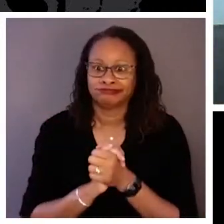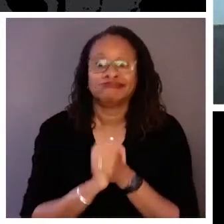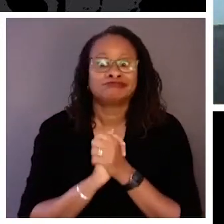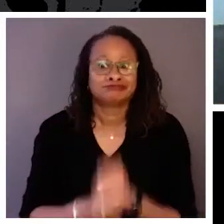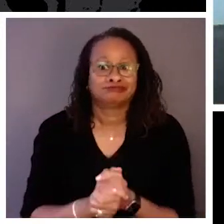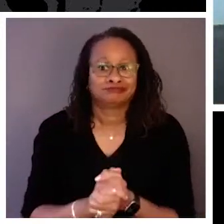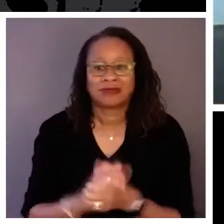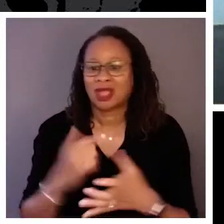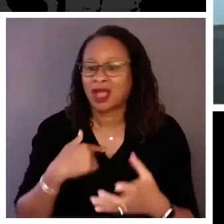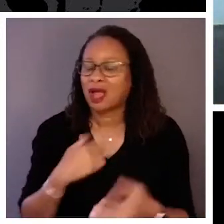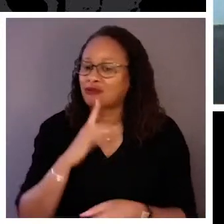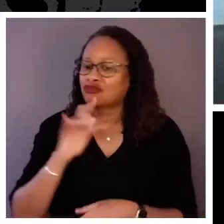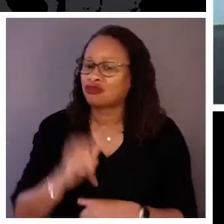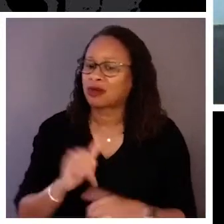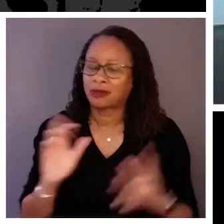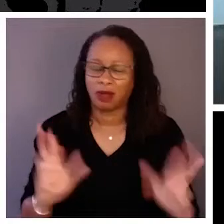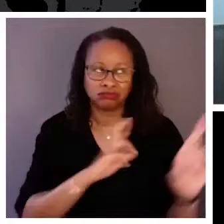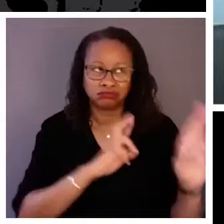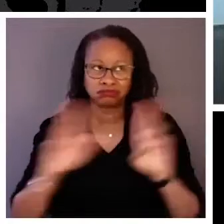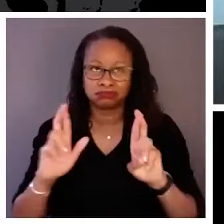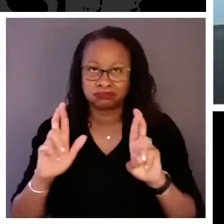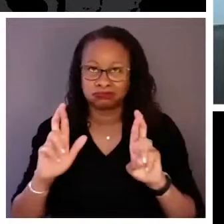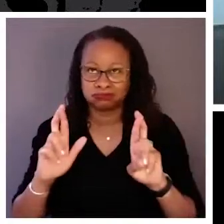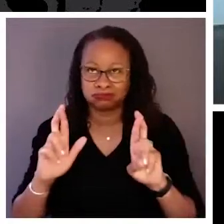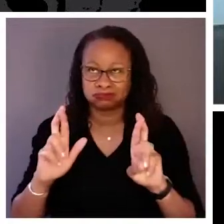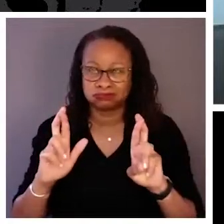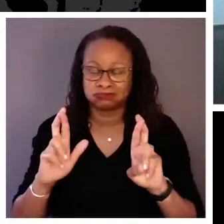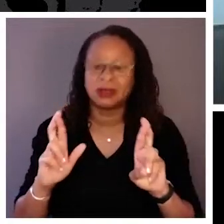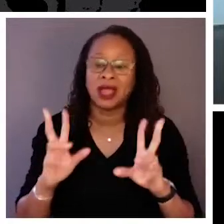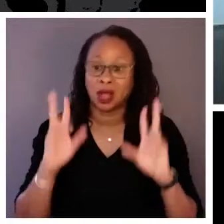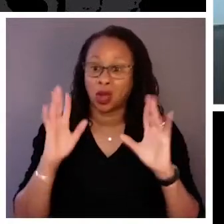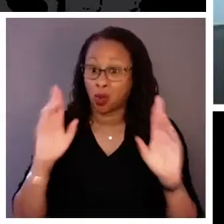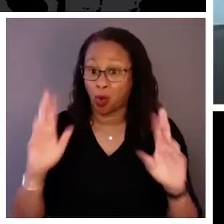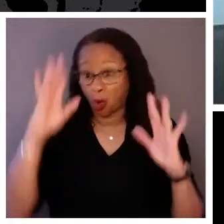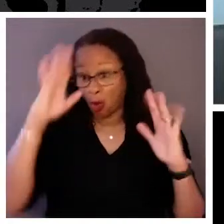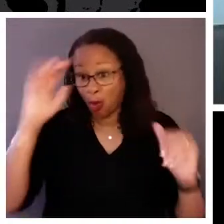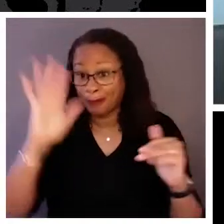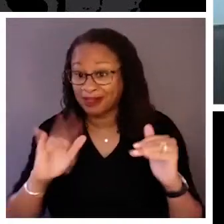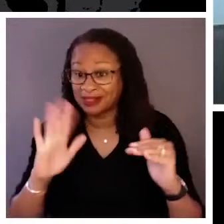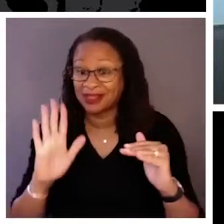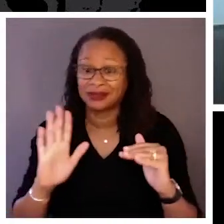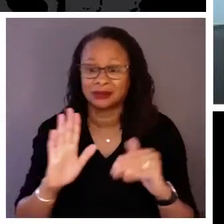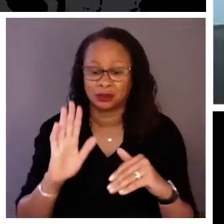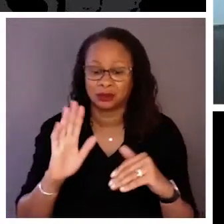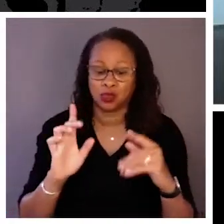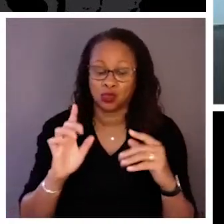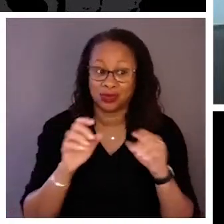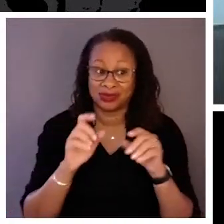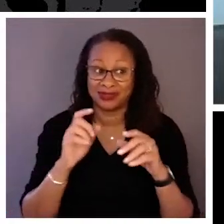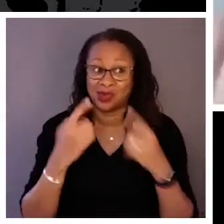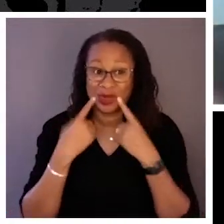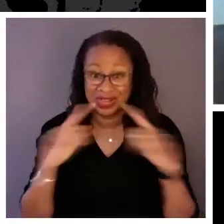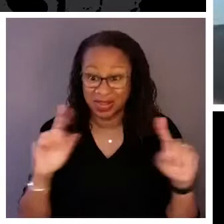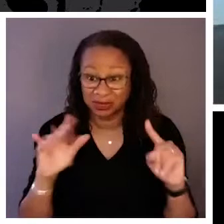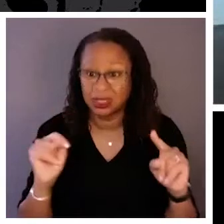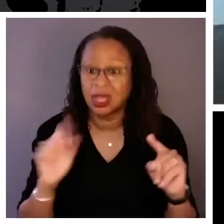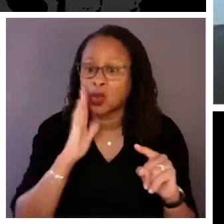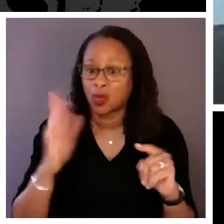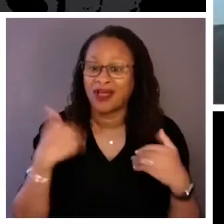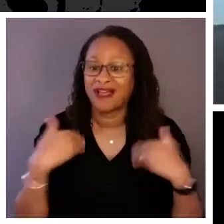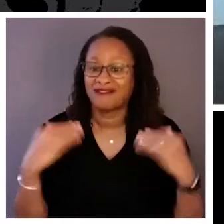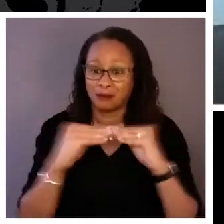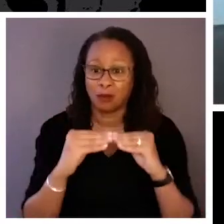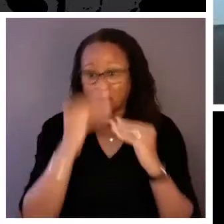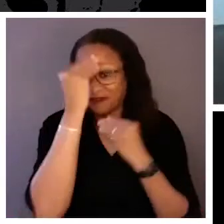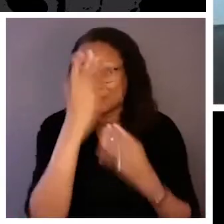just, we're all keeping our fingers crossed. And we are hoping that by the time this airs, there will be some more news about